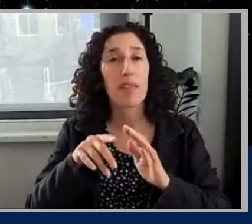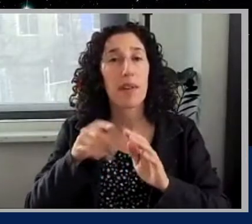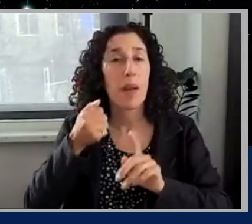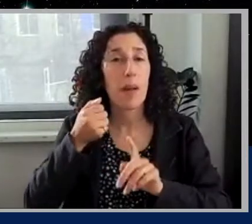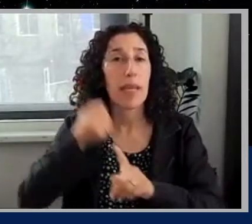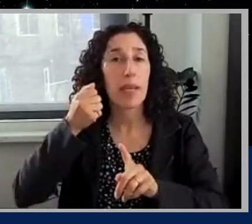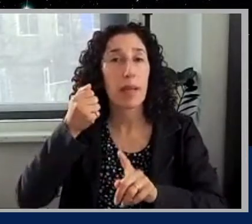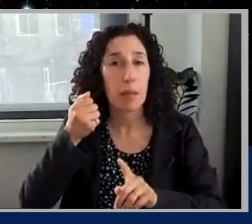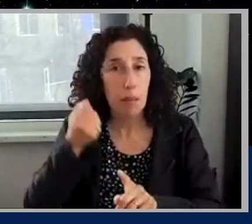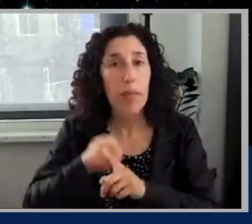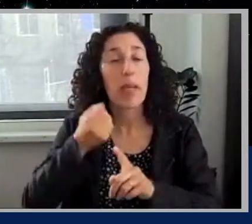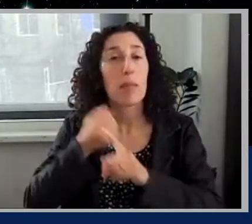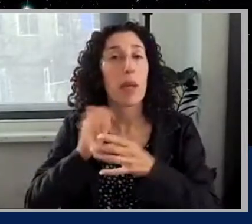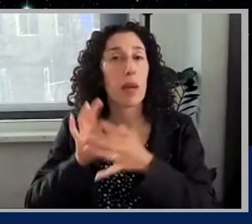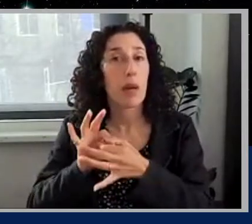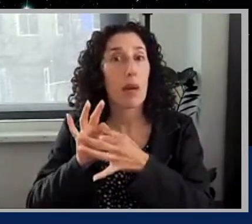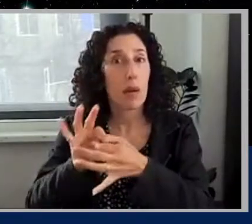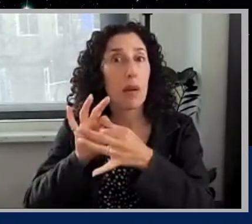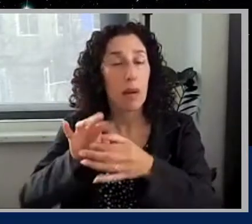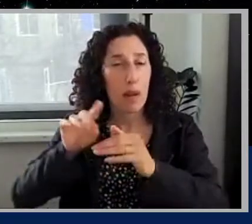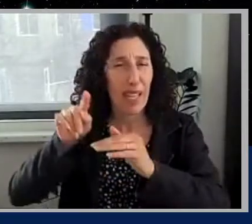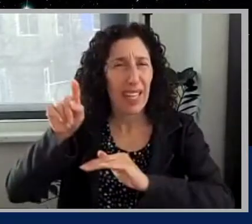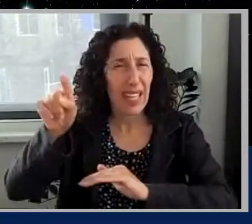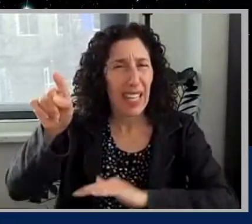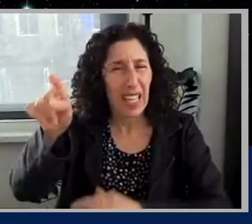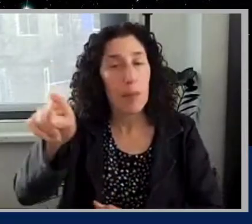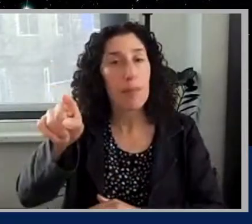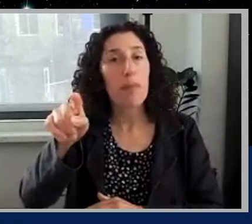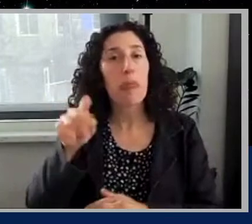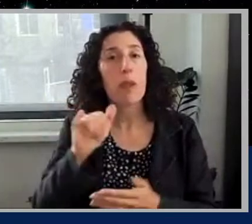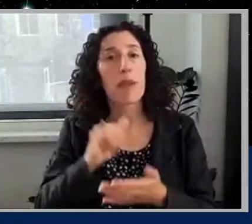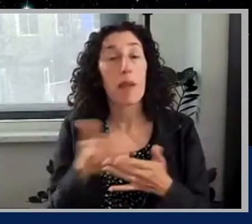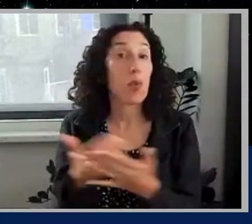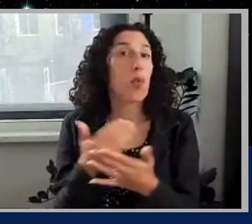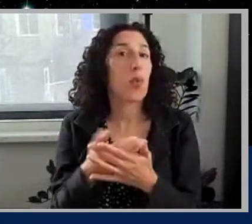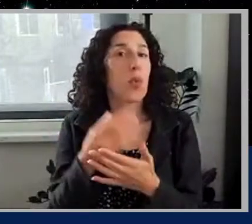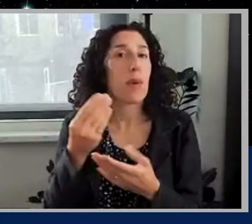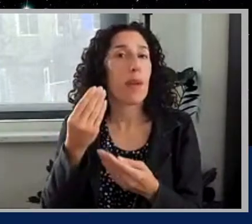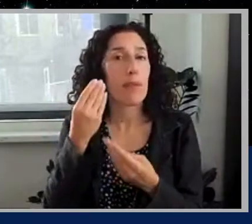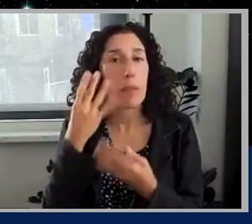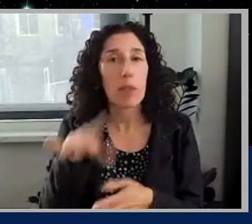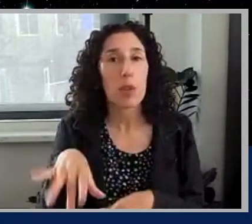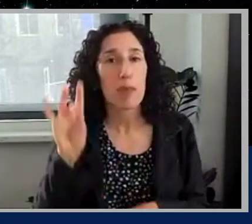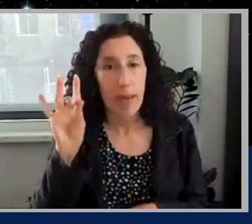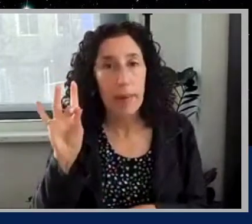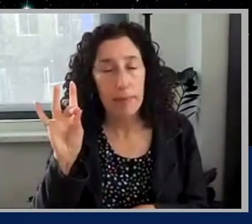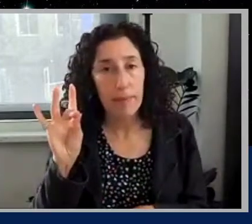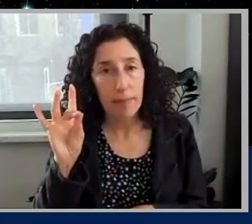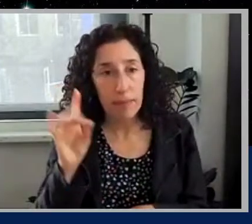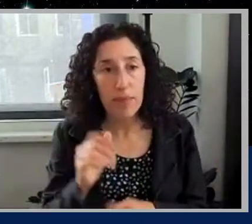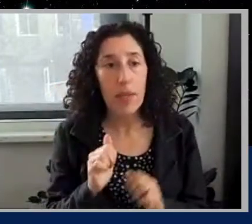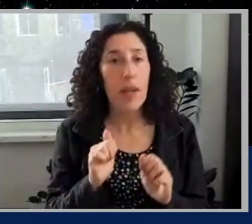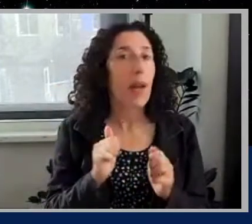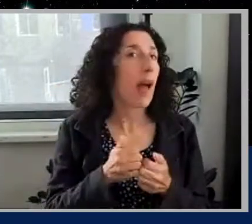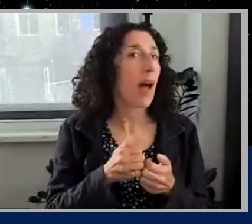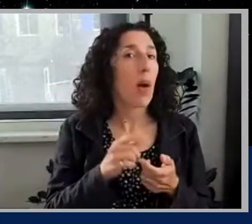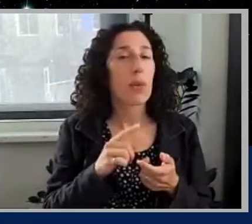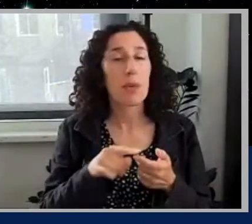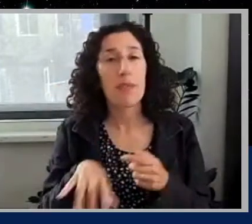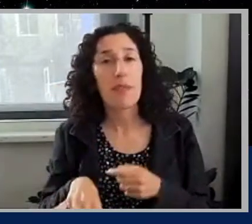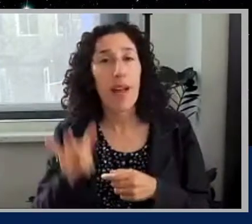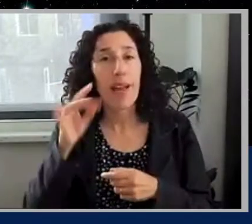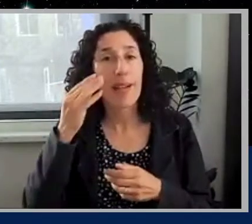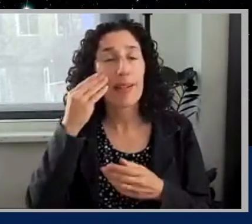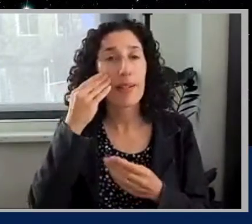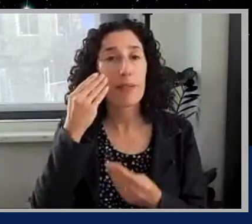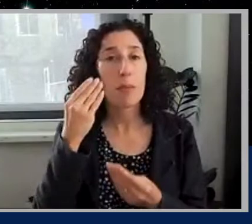direction of getting as much information as possible and finding out new ways of getting it. Even it used to just be like, what more light